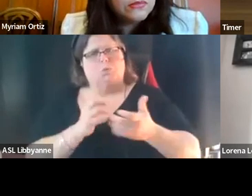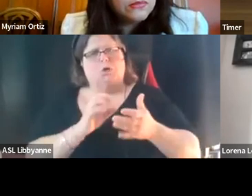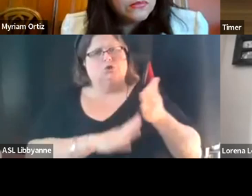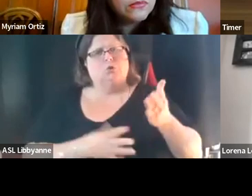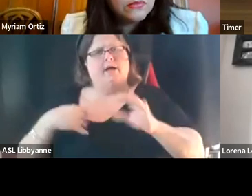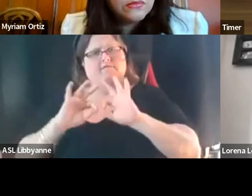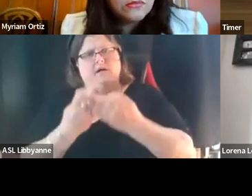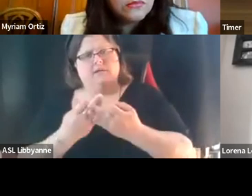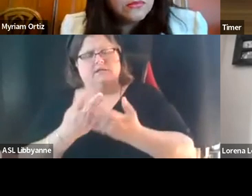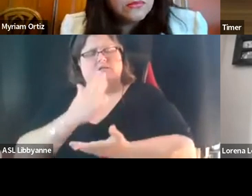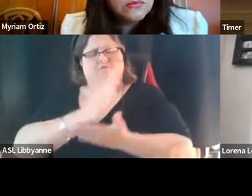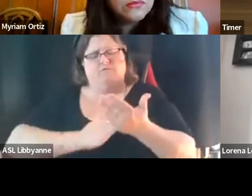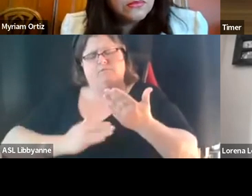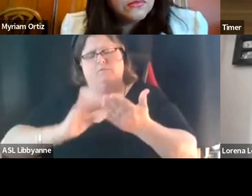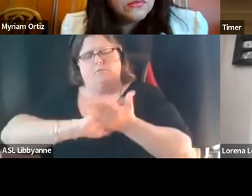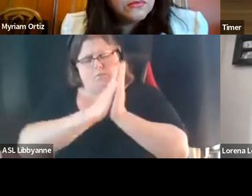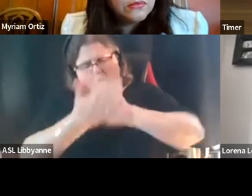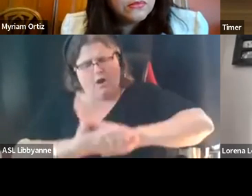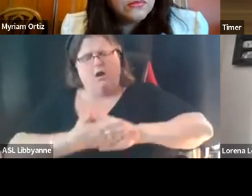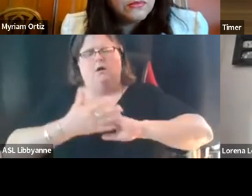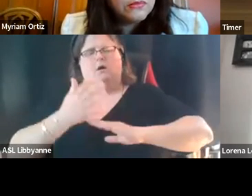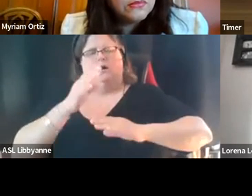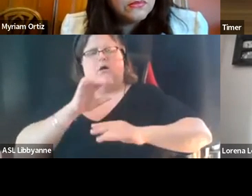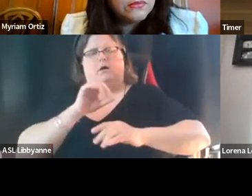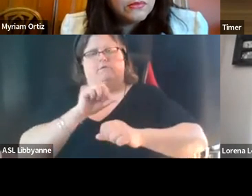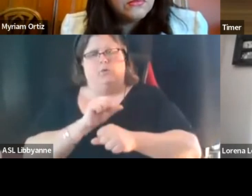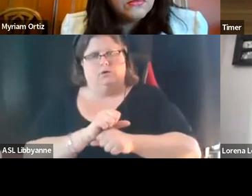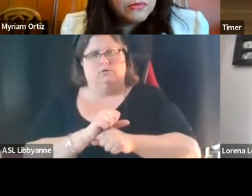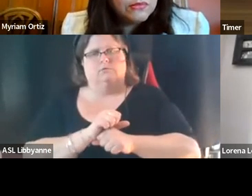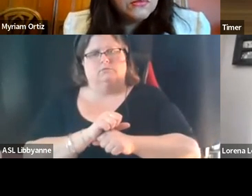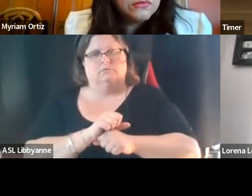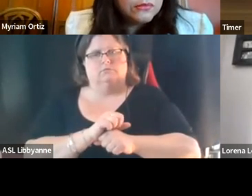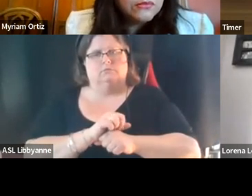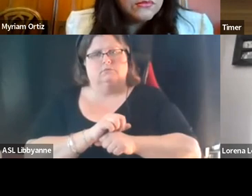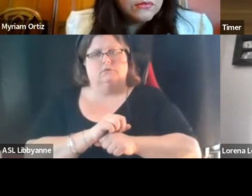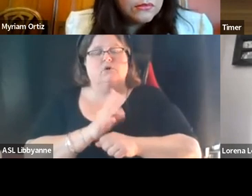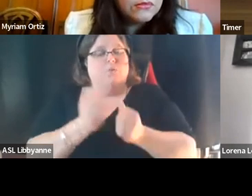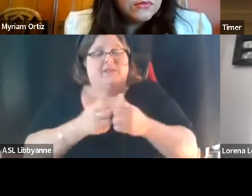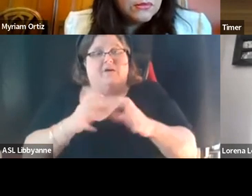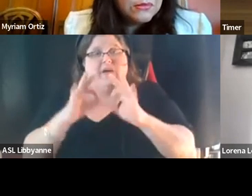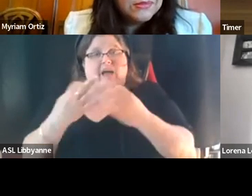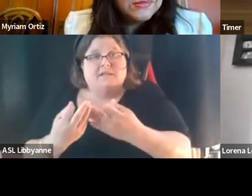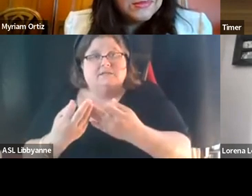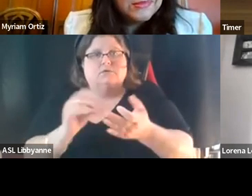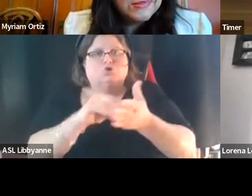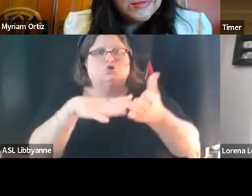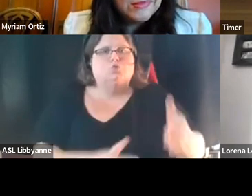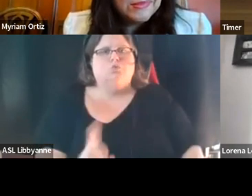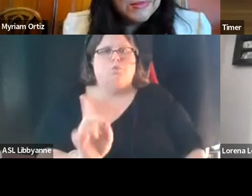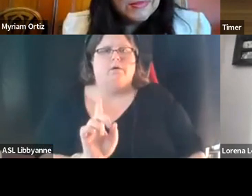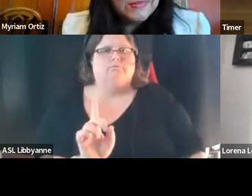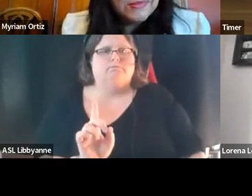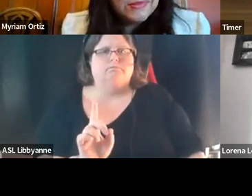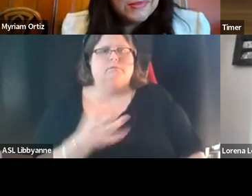essential part of the work, because without the family, you will not have students to educate. So thank you for giving me this opportunity to